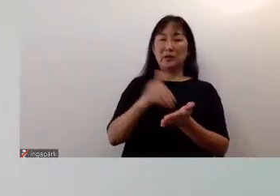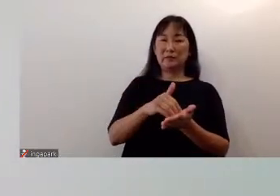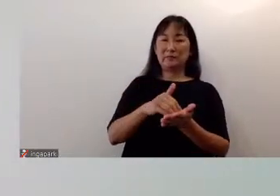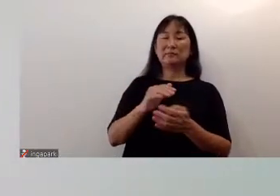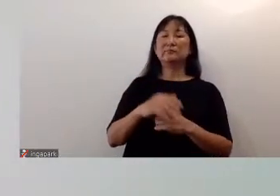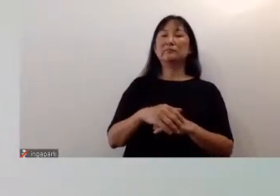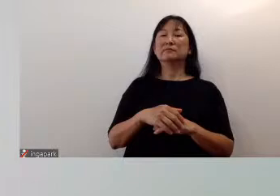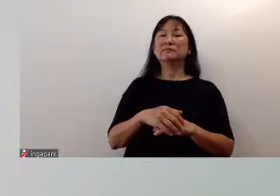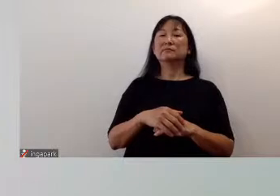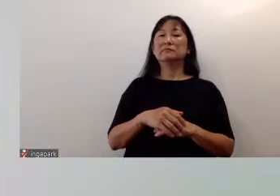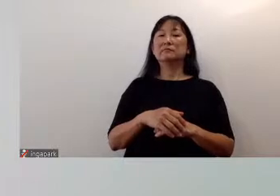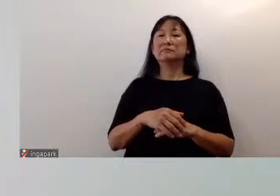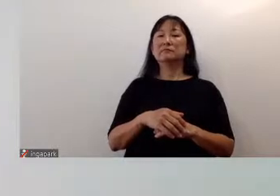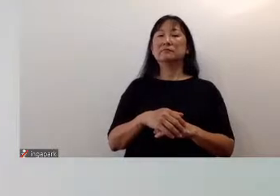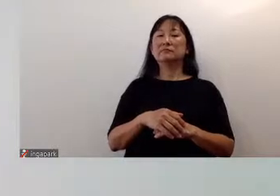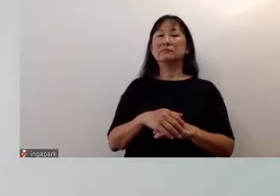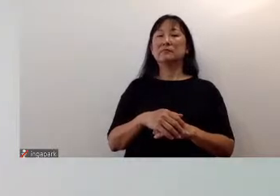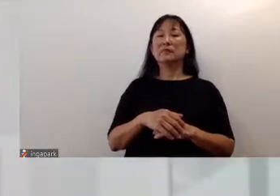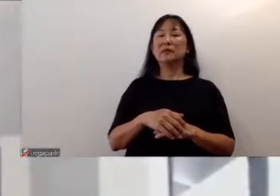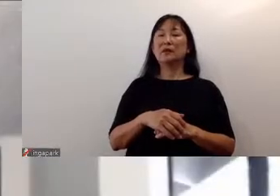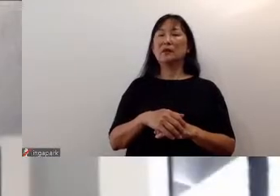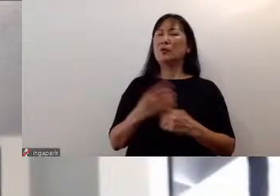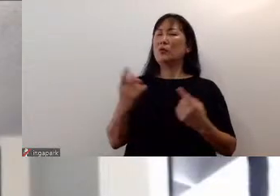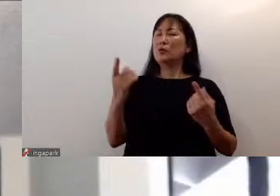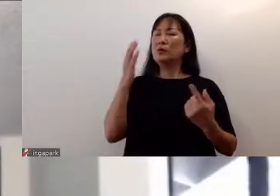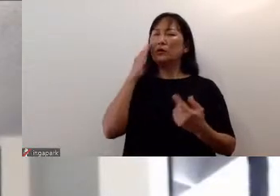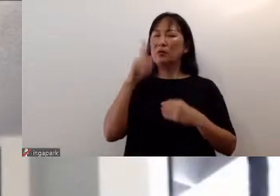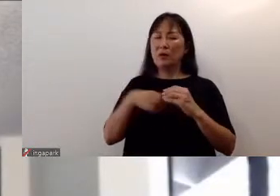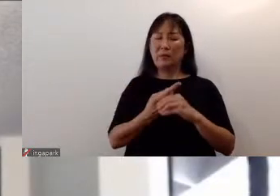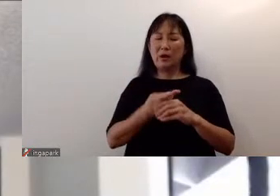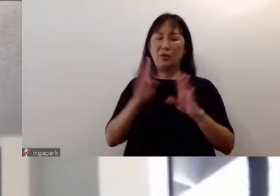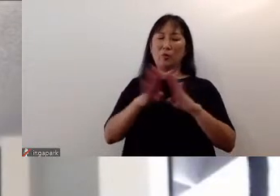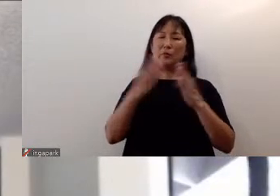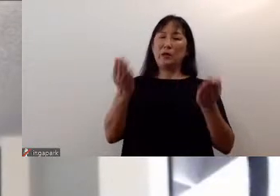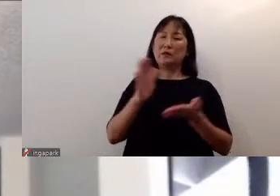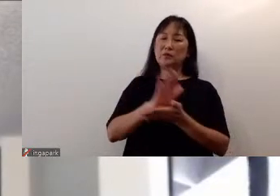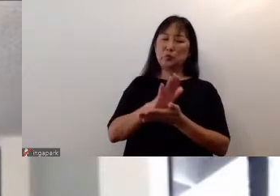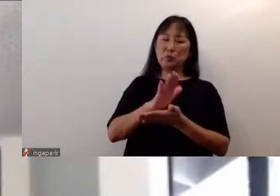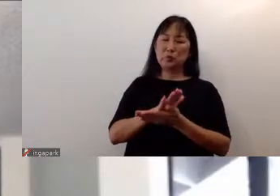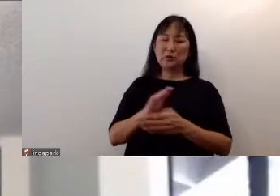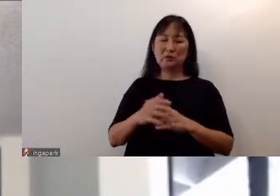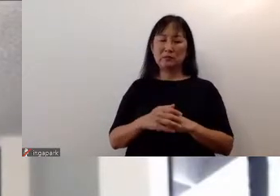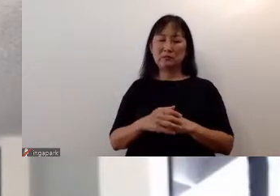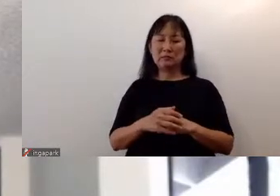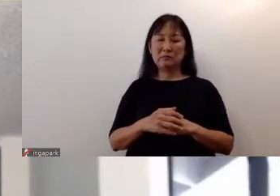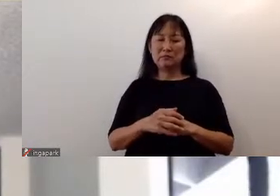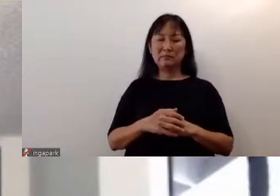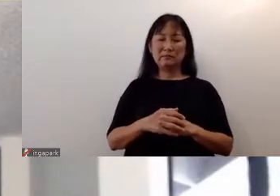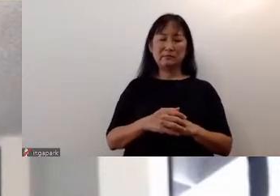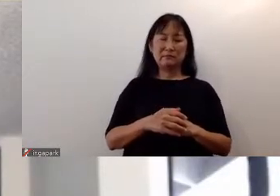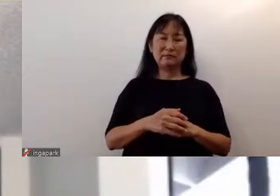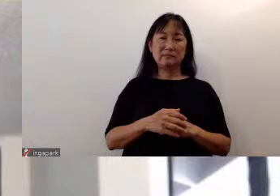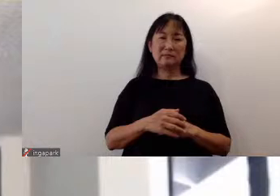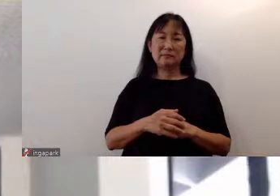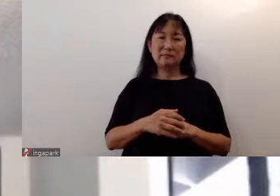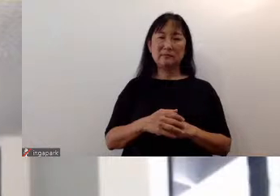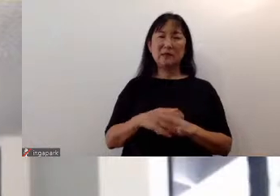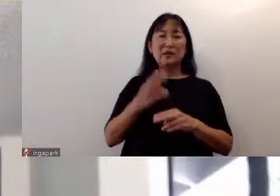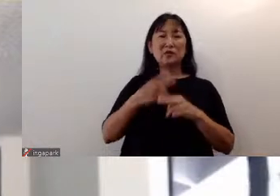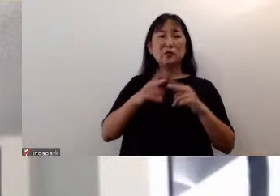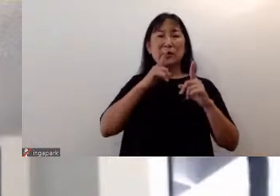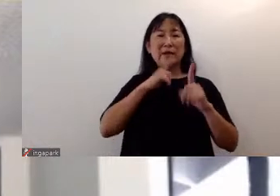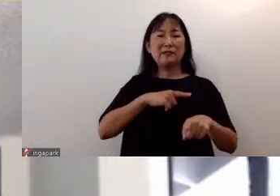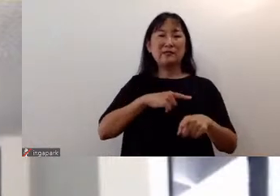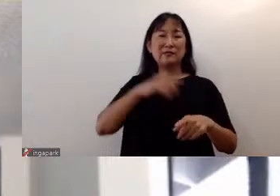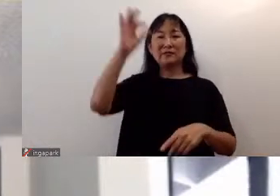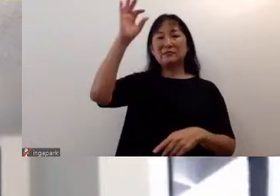information. So Corey, what do we know so far about the reopening of schools? The short answer is we do not know a